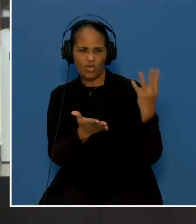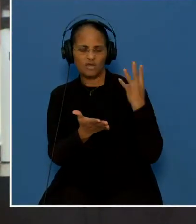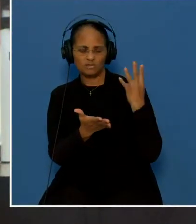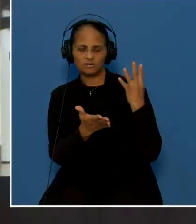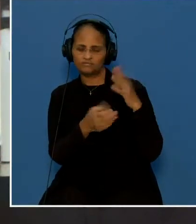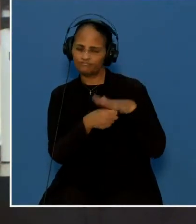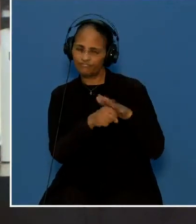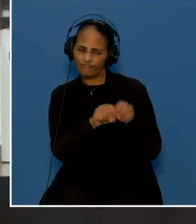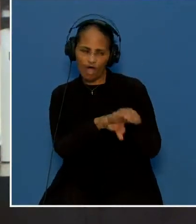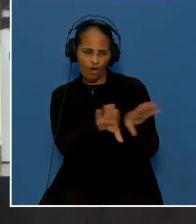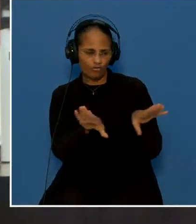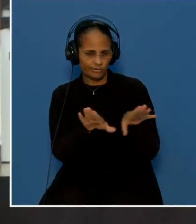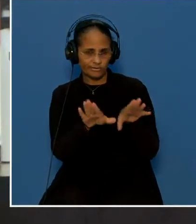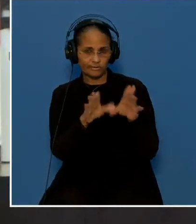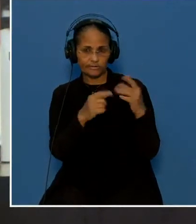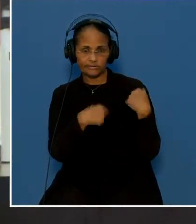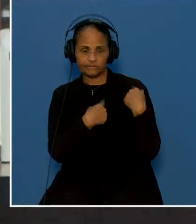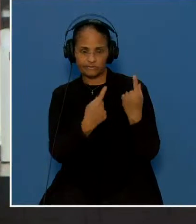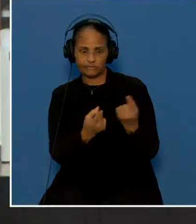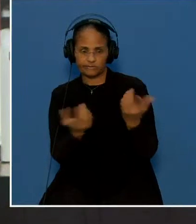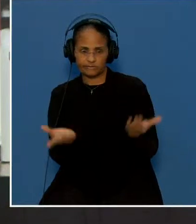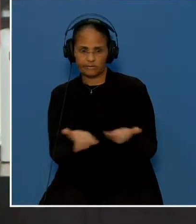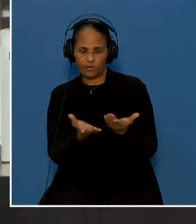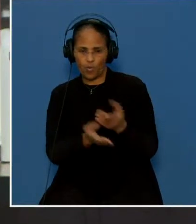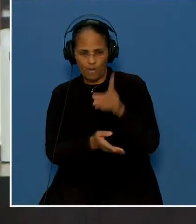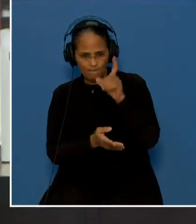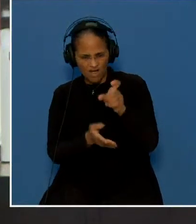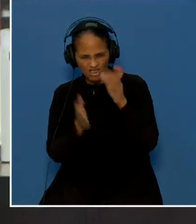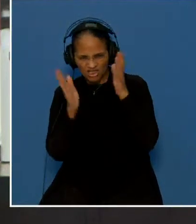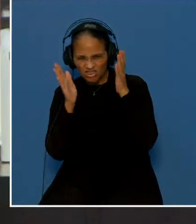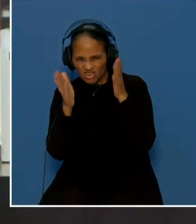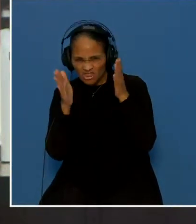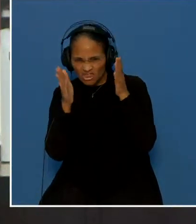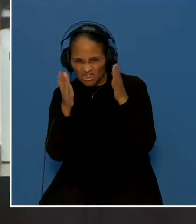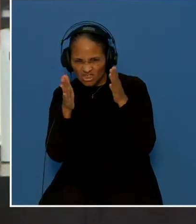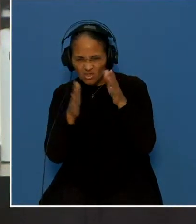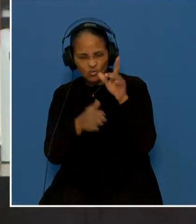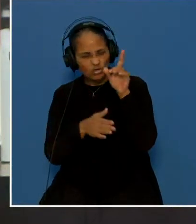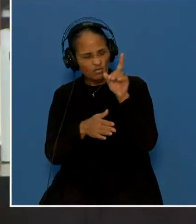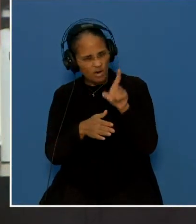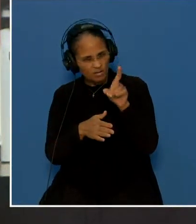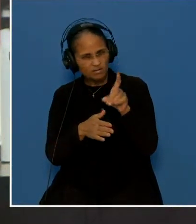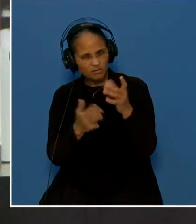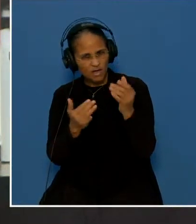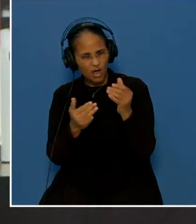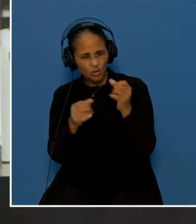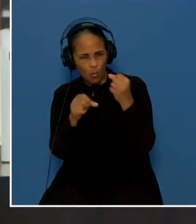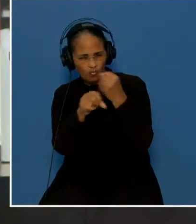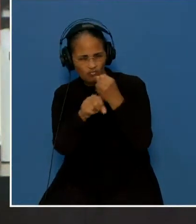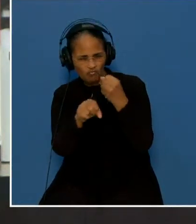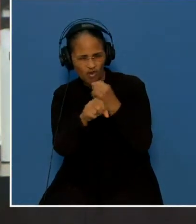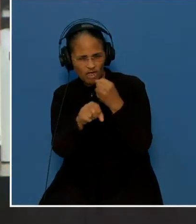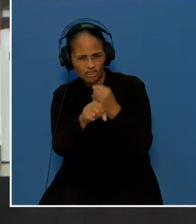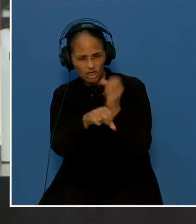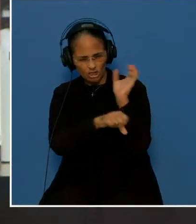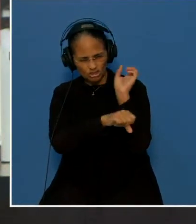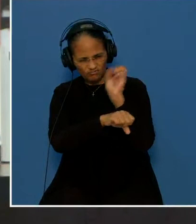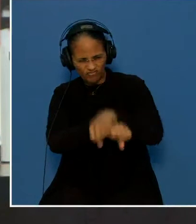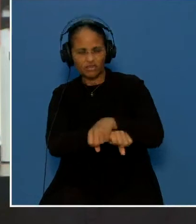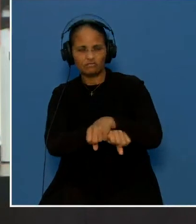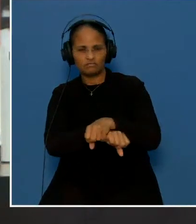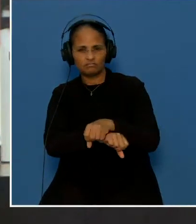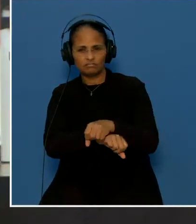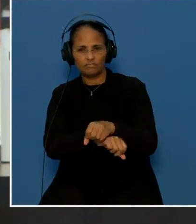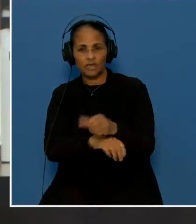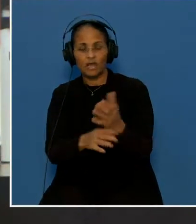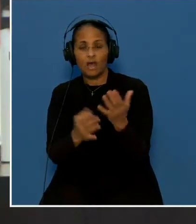us. And we must remain vigilant if we are to fight and defeat it.